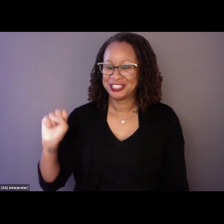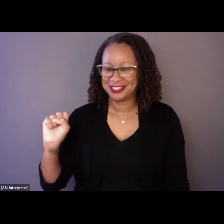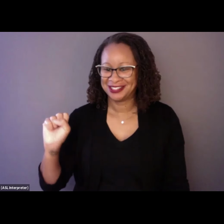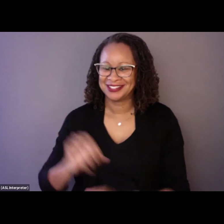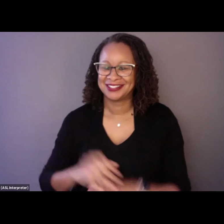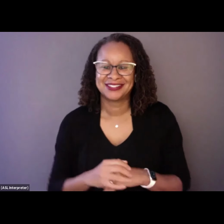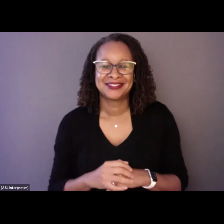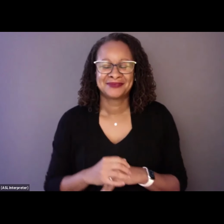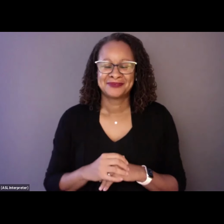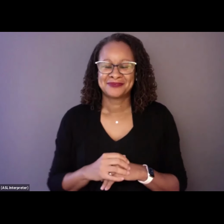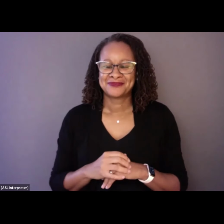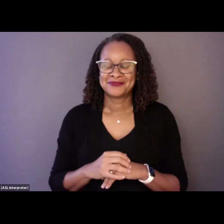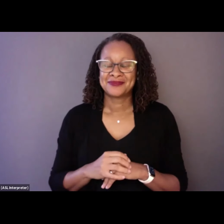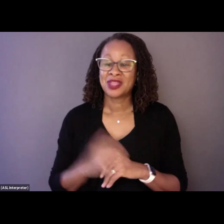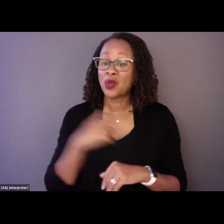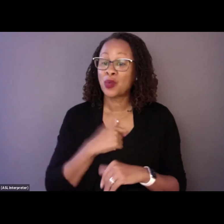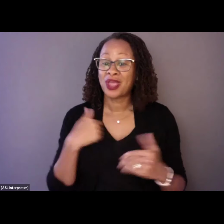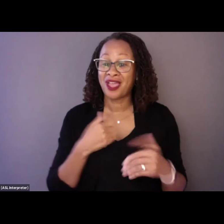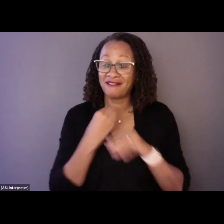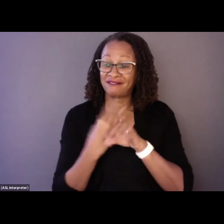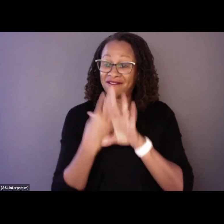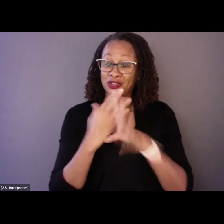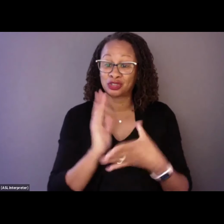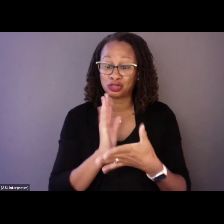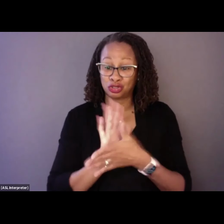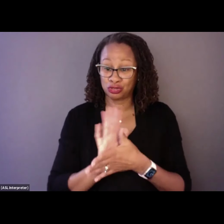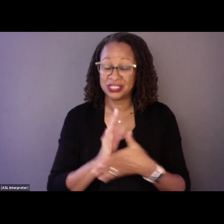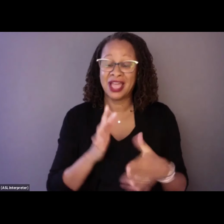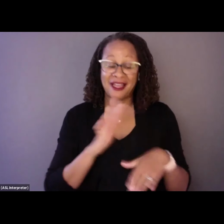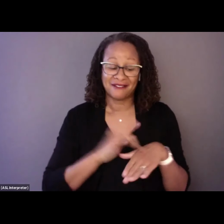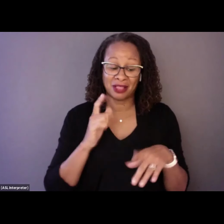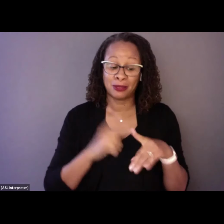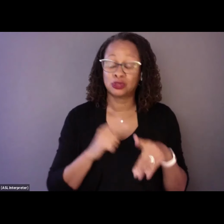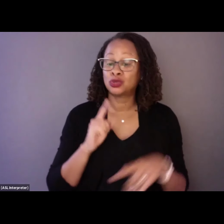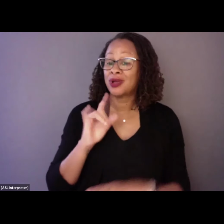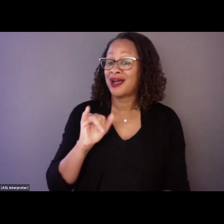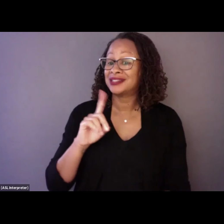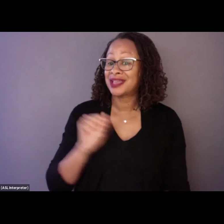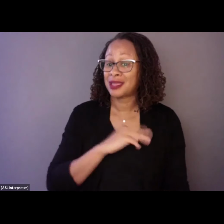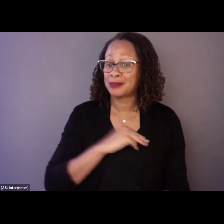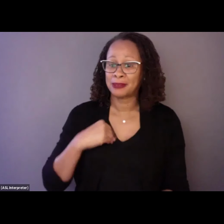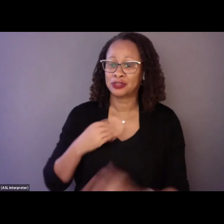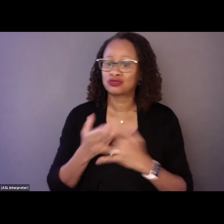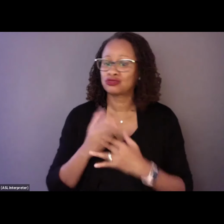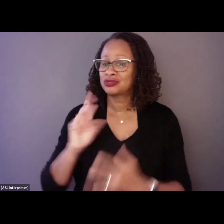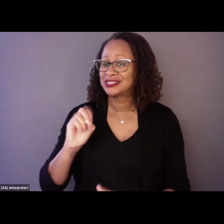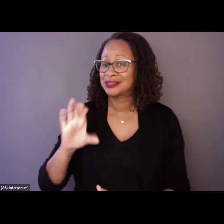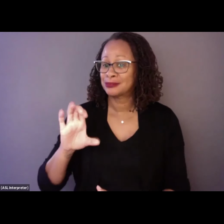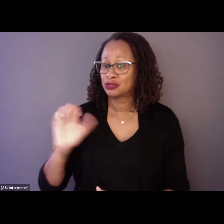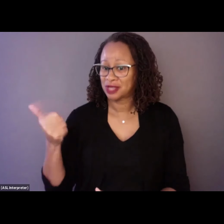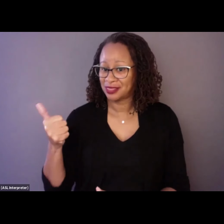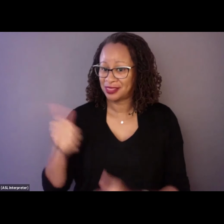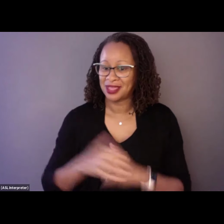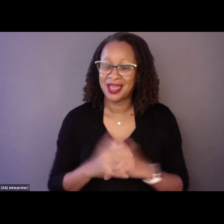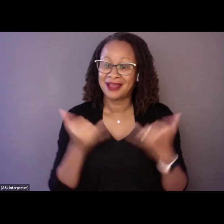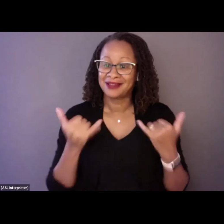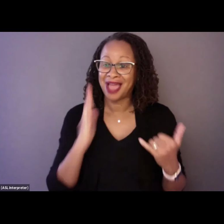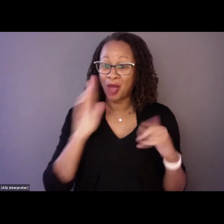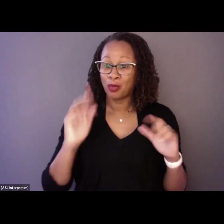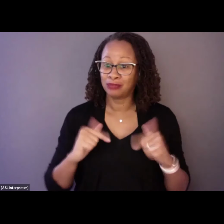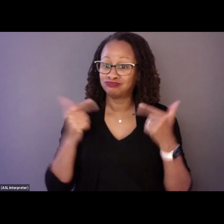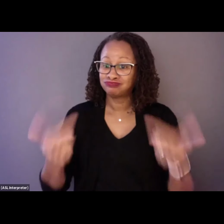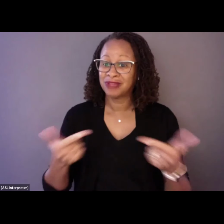www.documentary.org/screening-series. We have virtual screenings available to IDA members through December 10th. Now I'm going to hand things